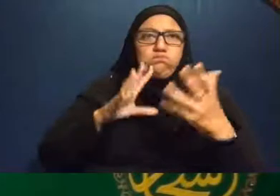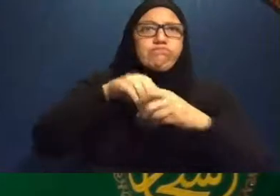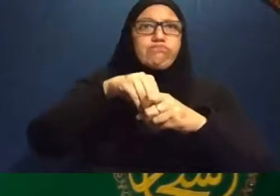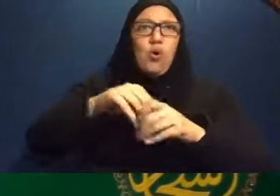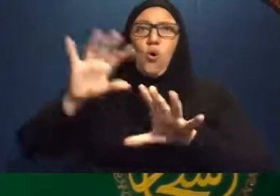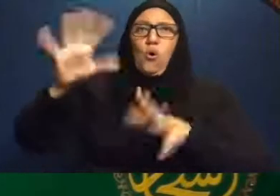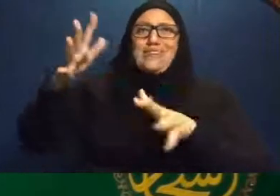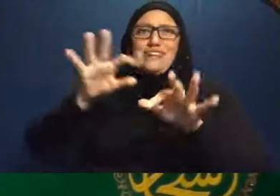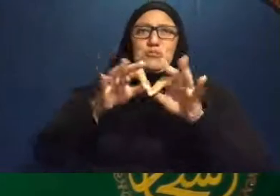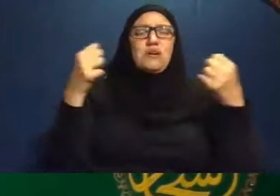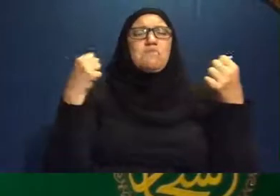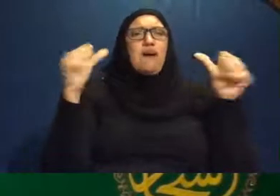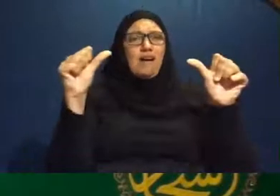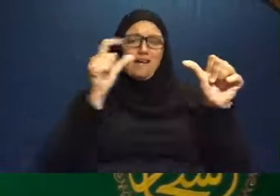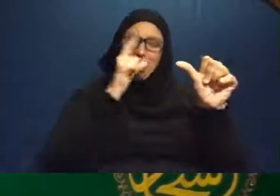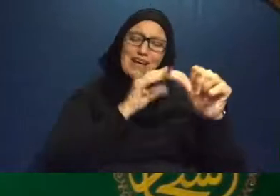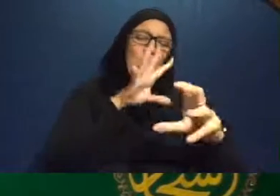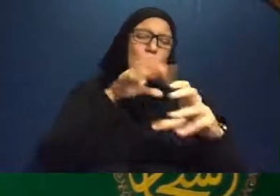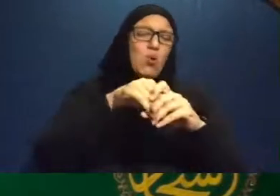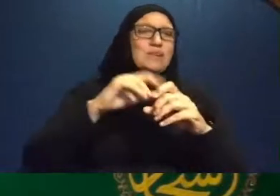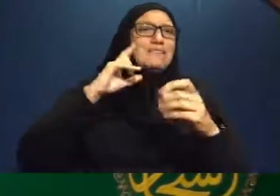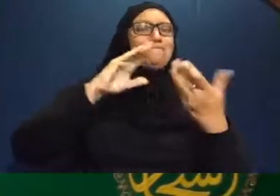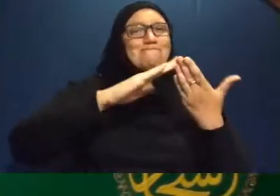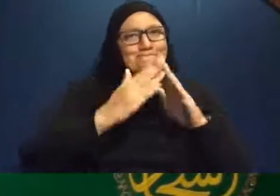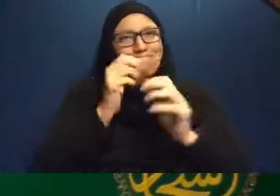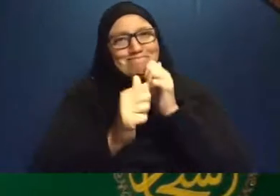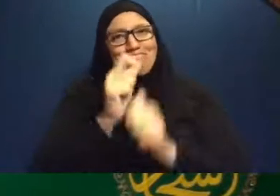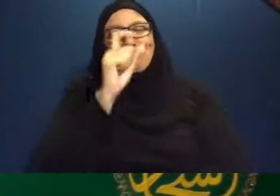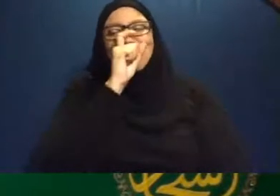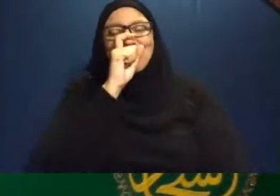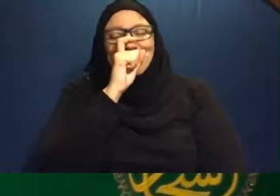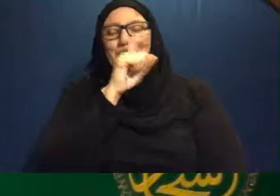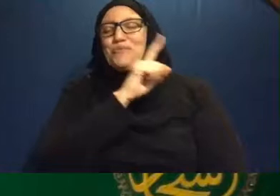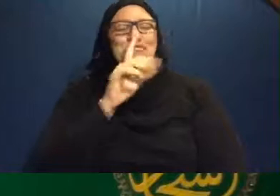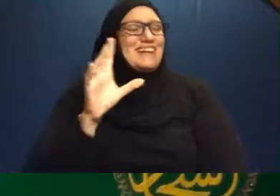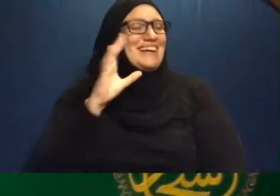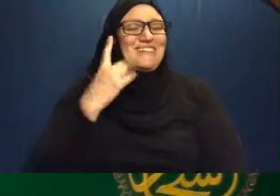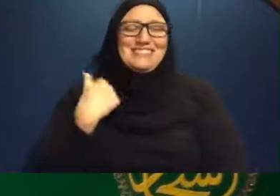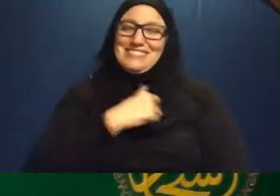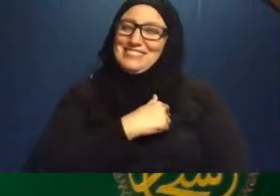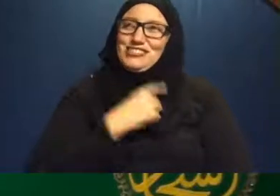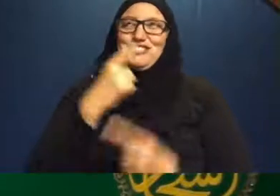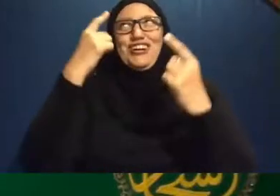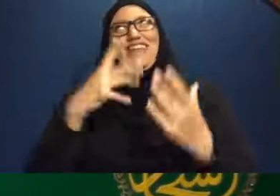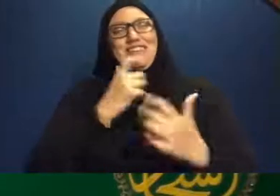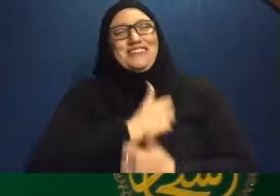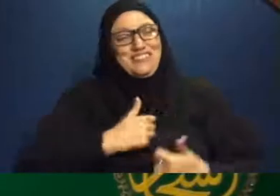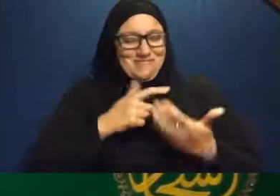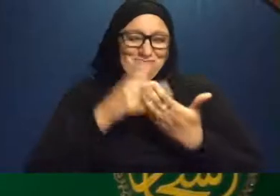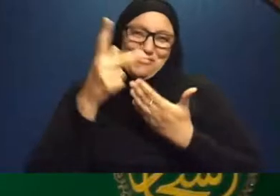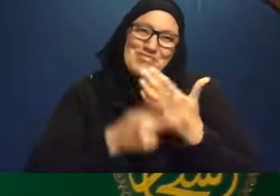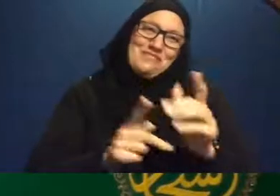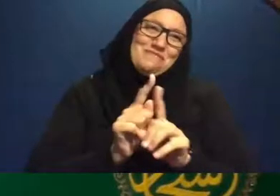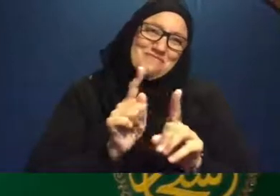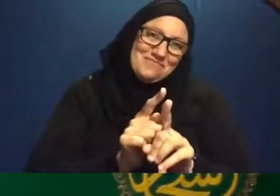of Auslan interpretation, we have included our brothers and sisters who could not hear, and inshallah